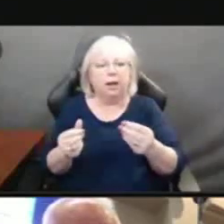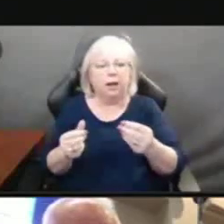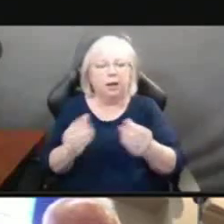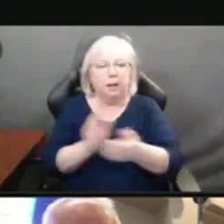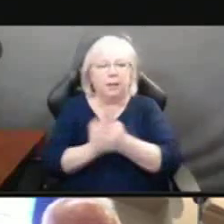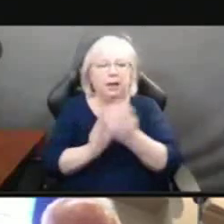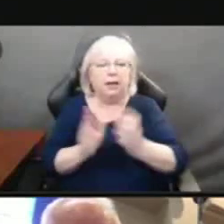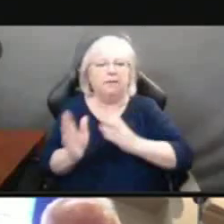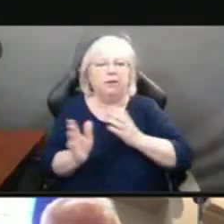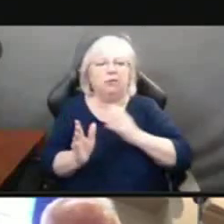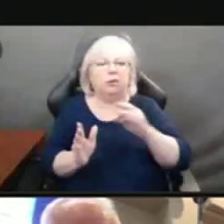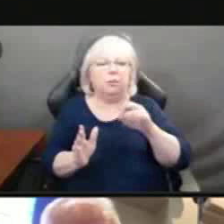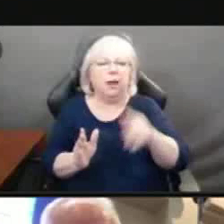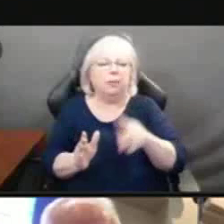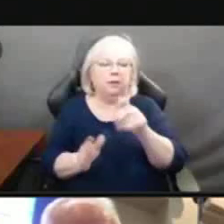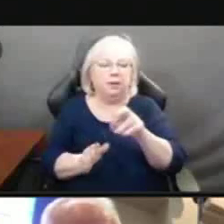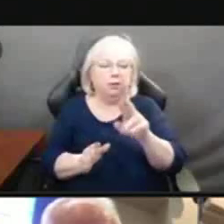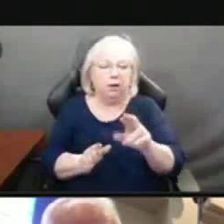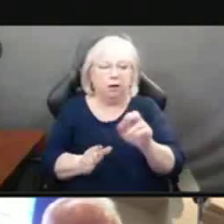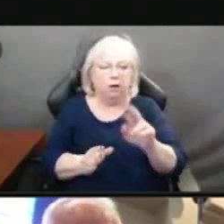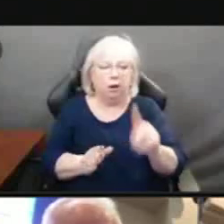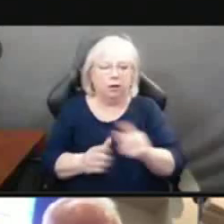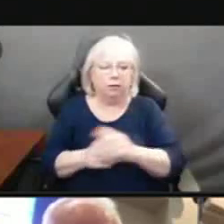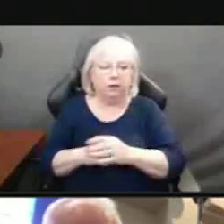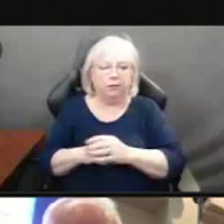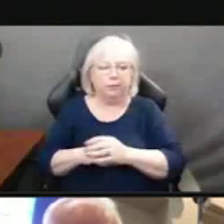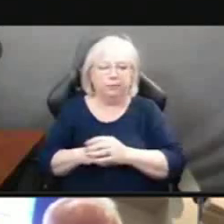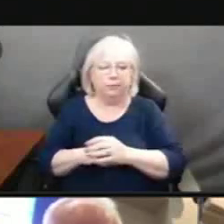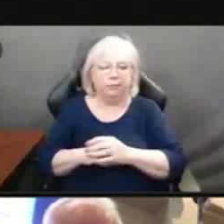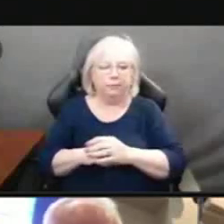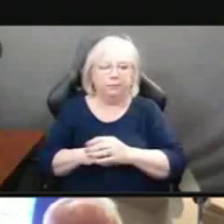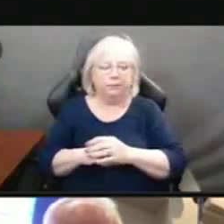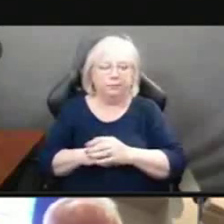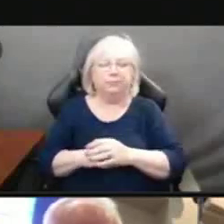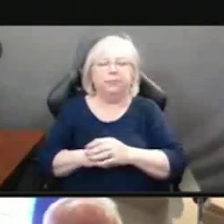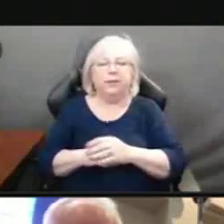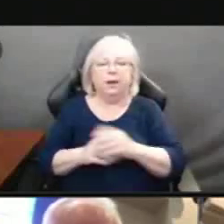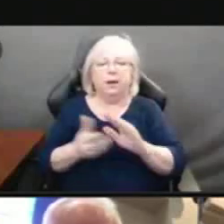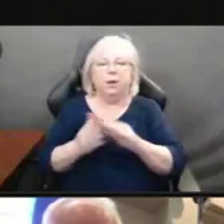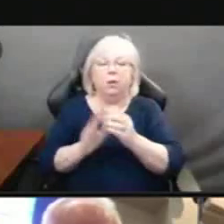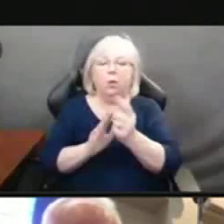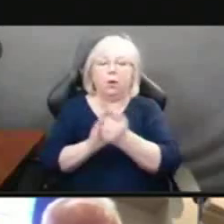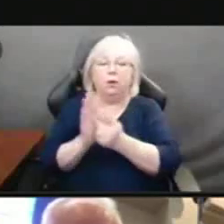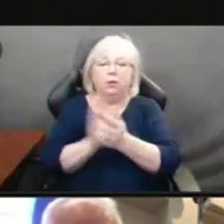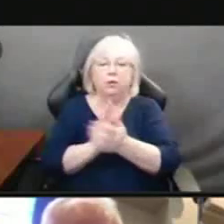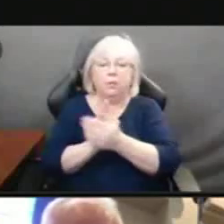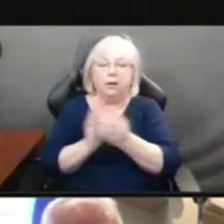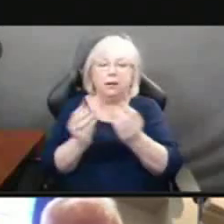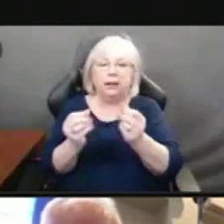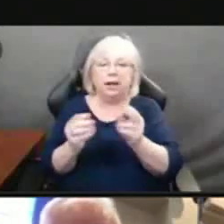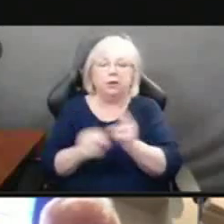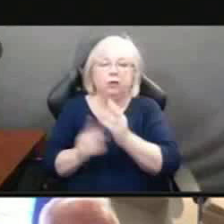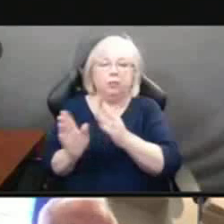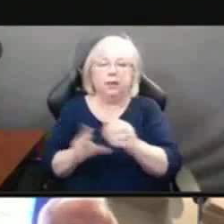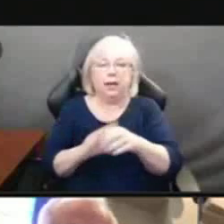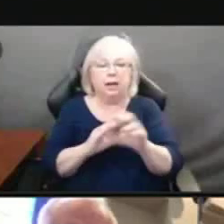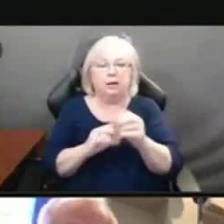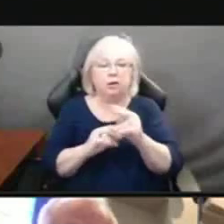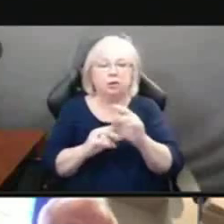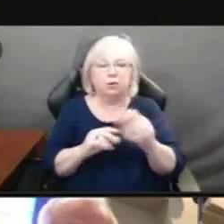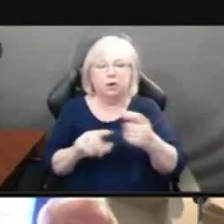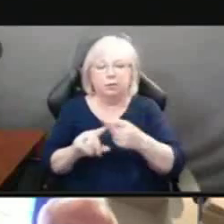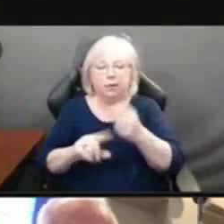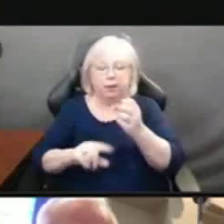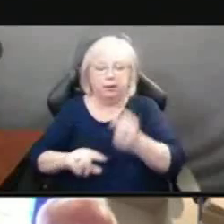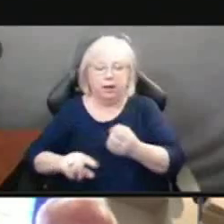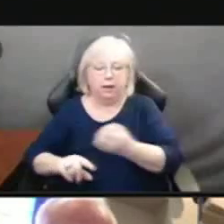the official zoning map of the City of Little Rock, Arkansas, and for the purposes. An ordinance to amend the land use plan in the Chenal Planning District on the southeast corner of